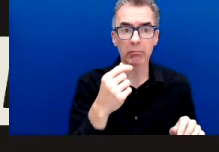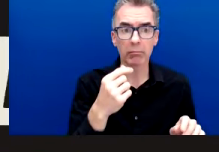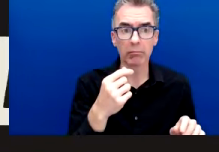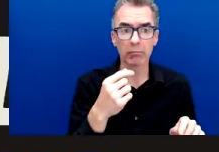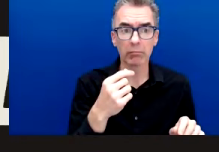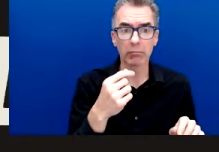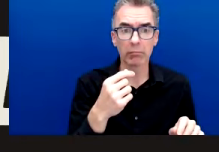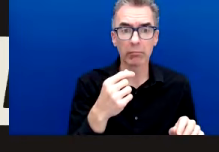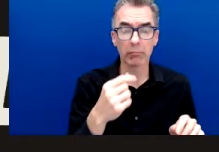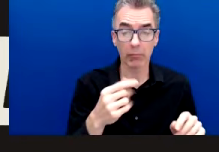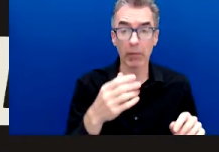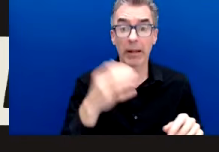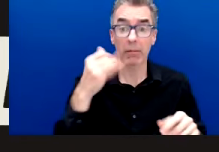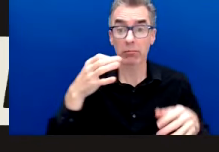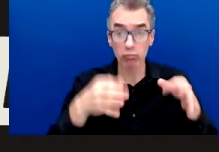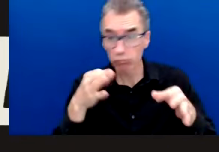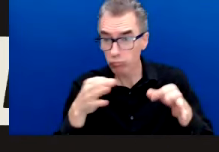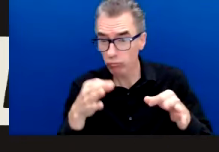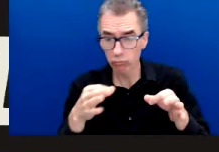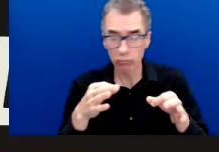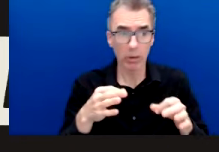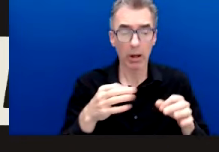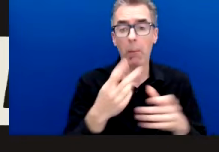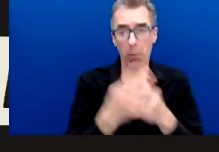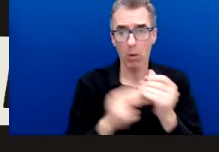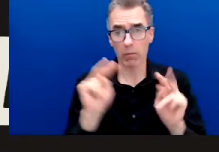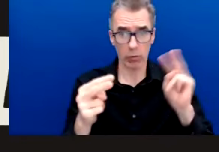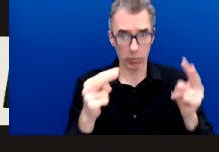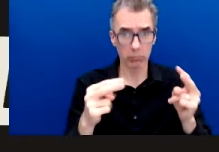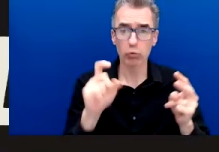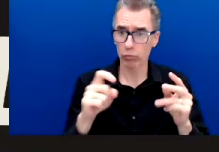I kind of already touched on our district's